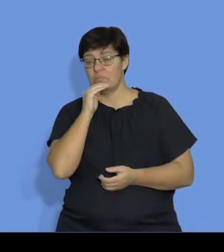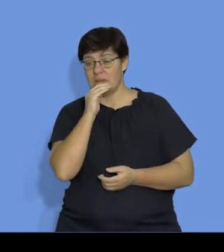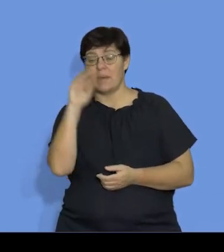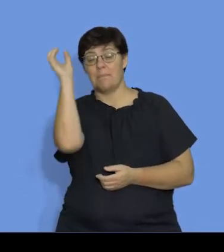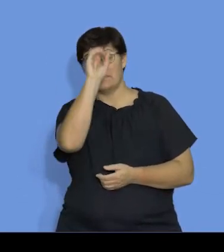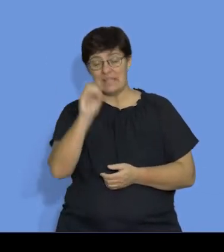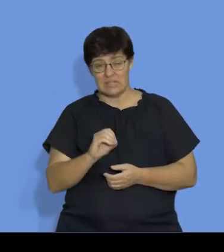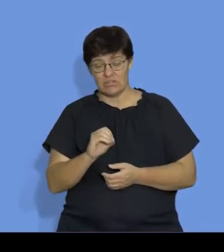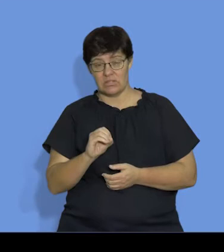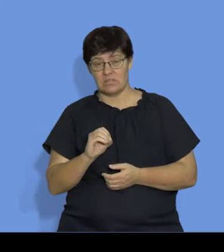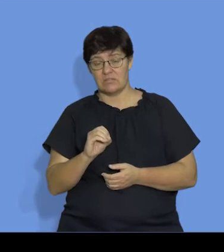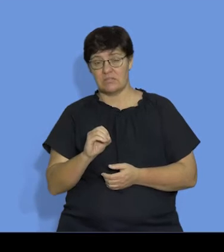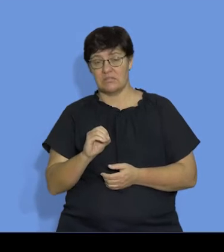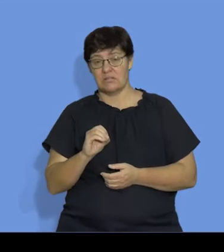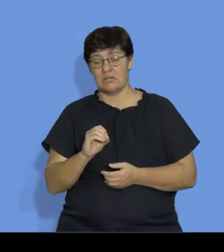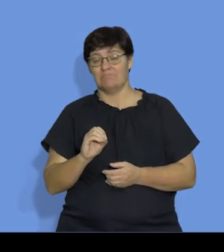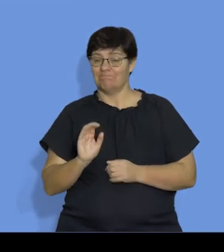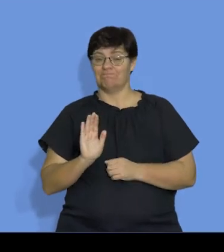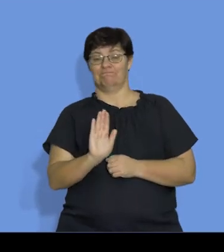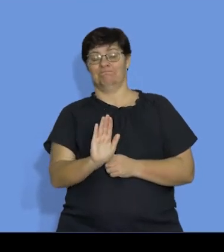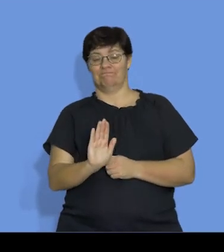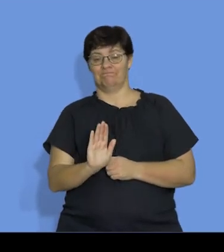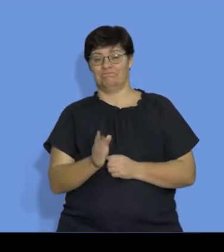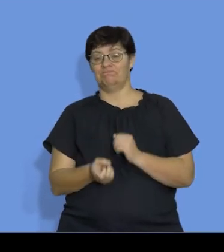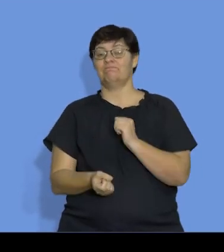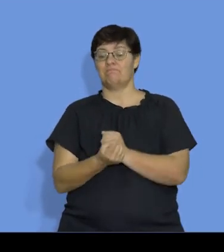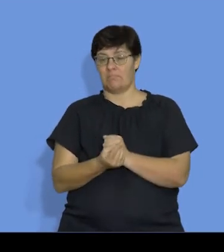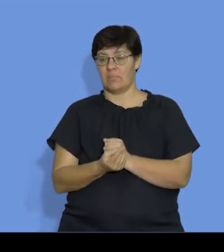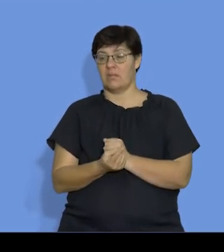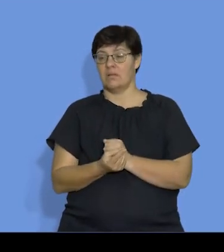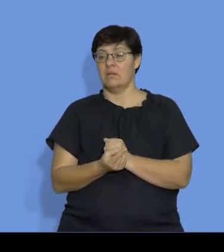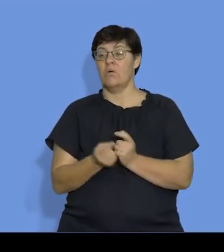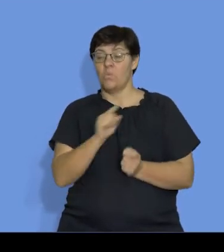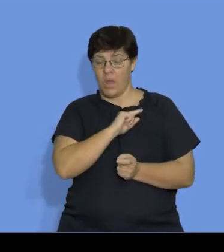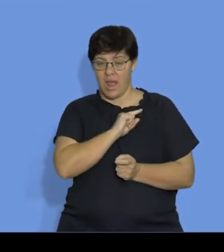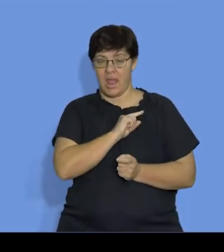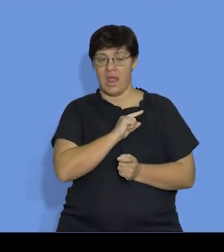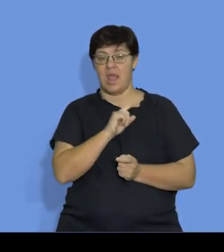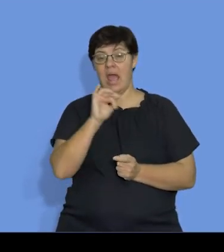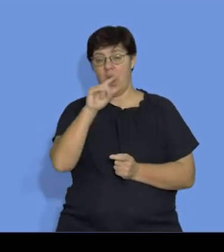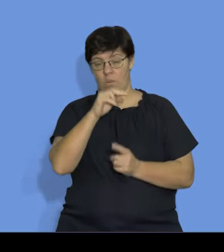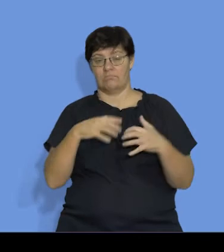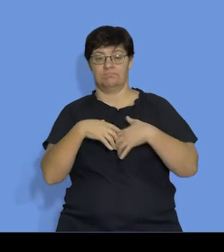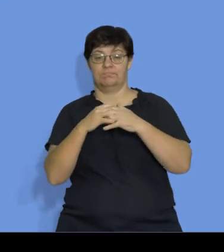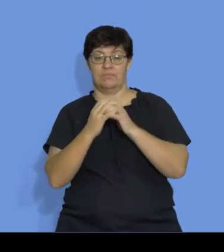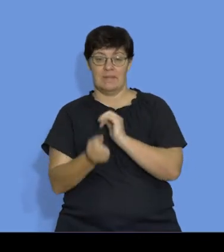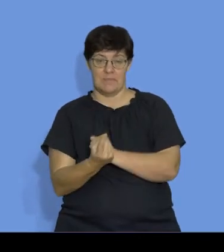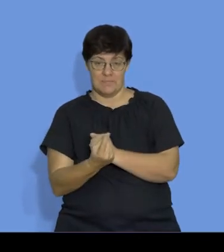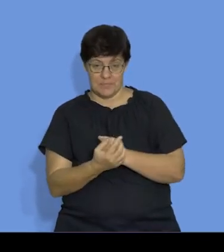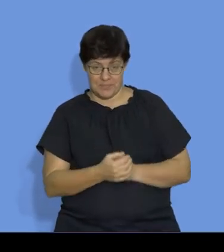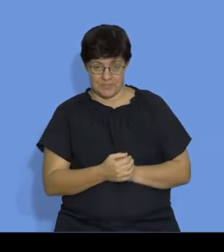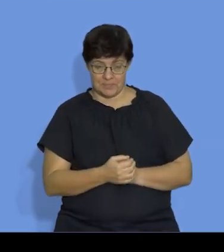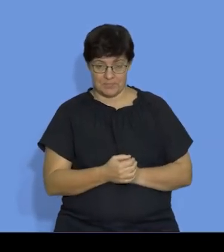yield given the mass of iron that was formed. Right. So first things